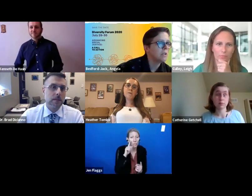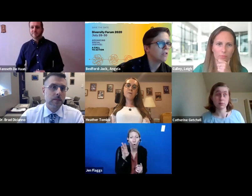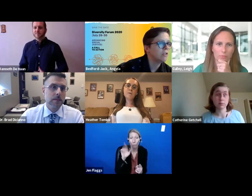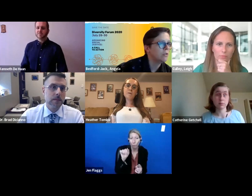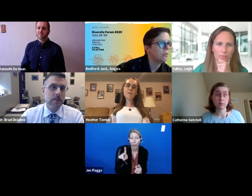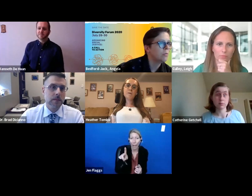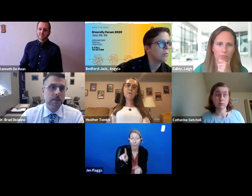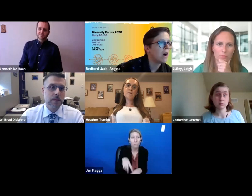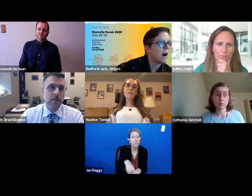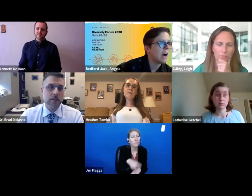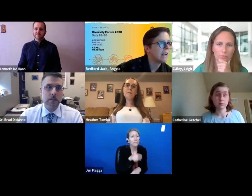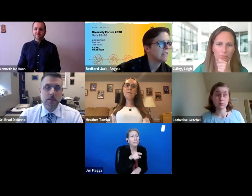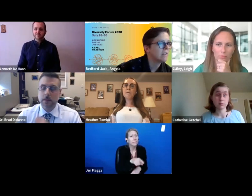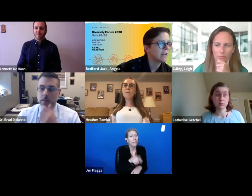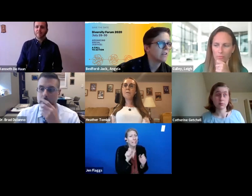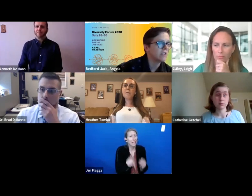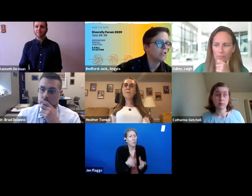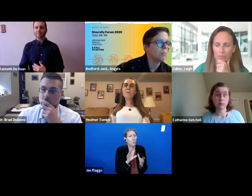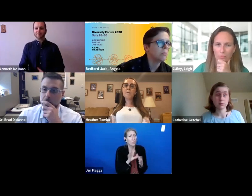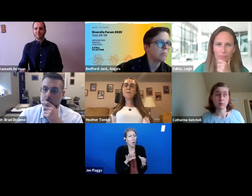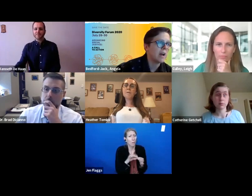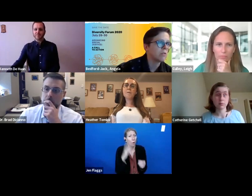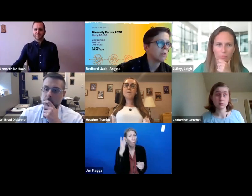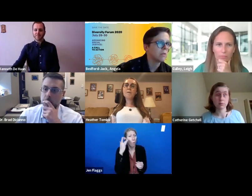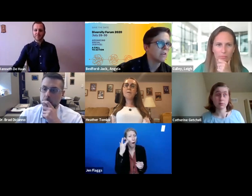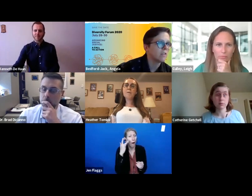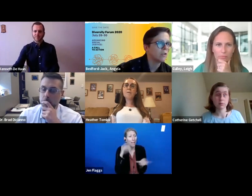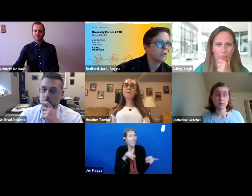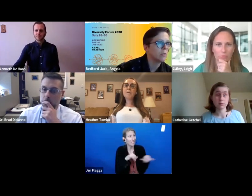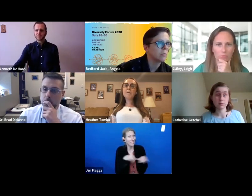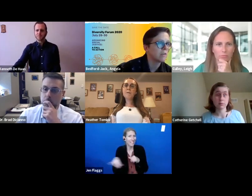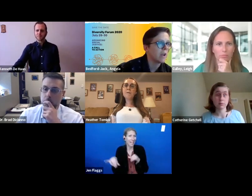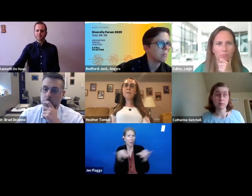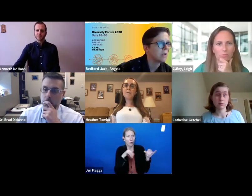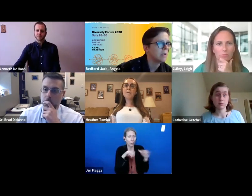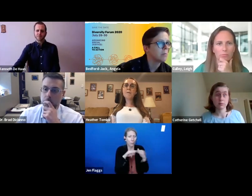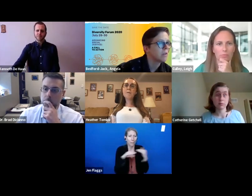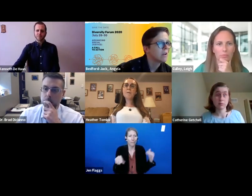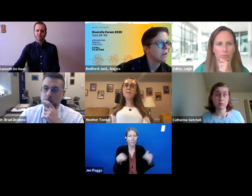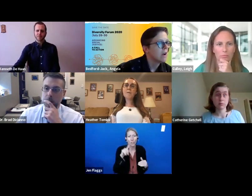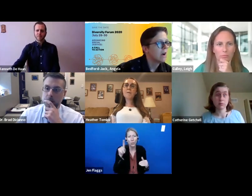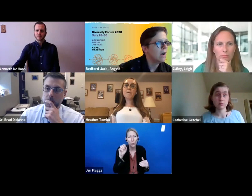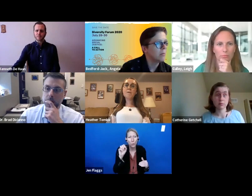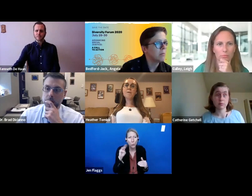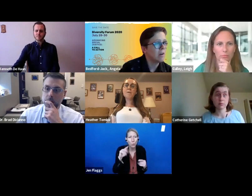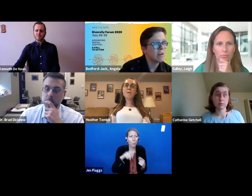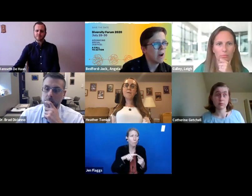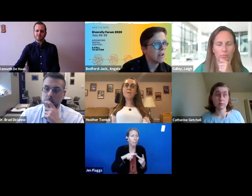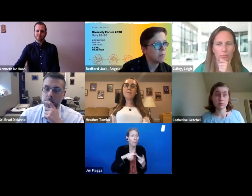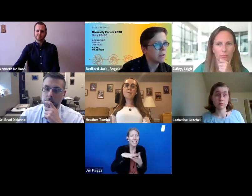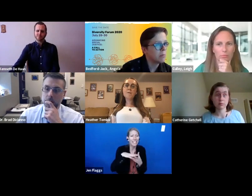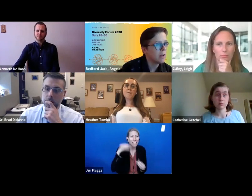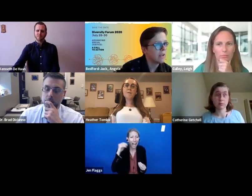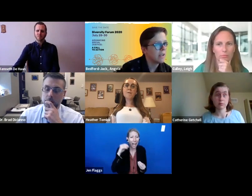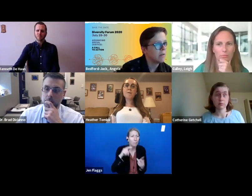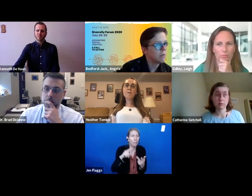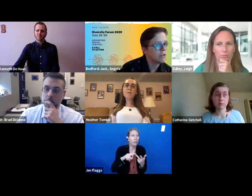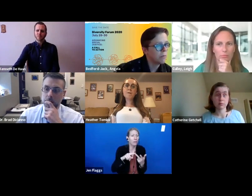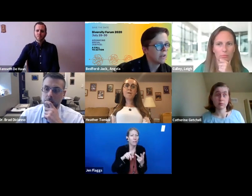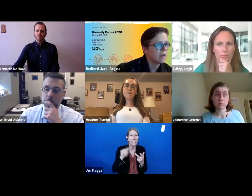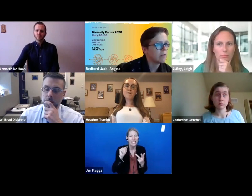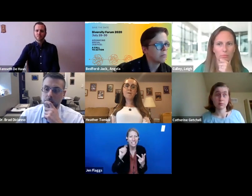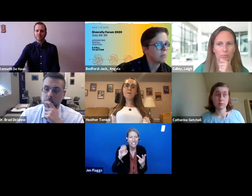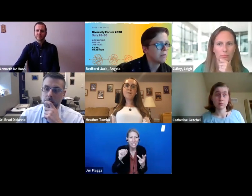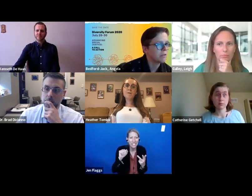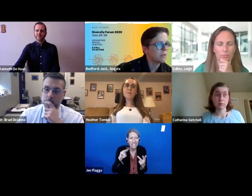if you can speak to why standard issue platforms like Zoom, Skype, Teams are not HIPAA compliant,